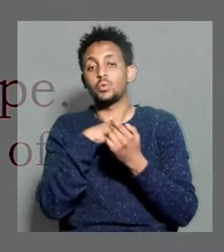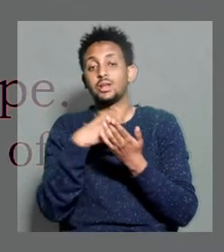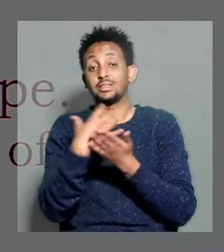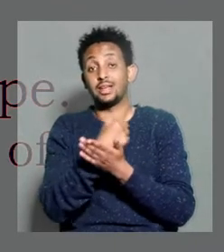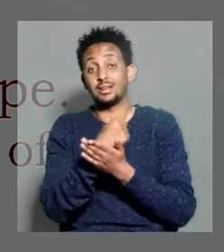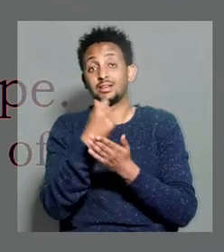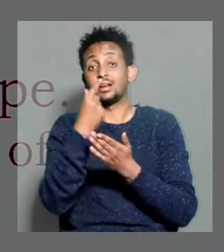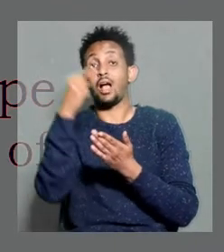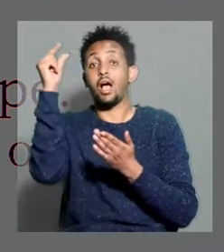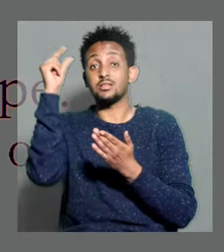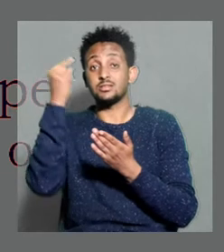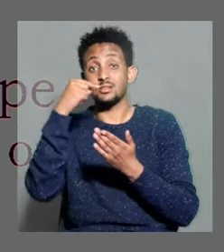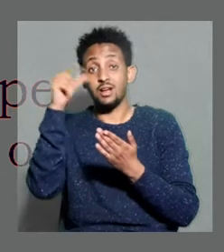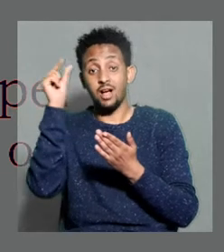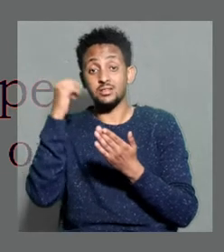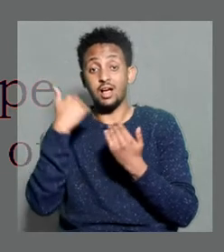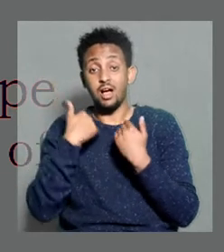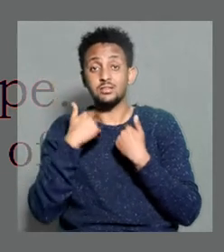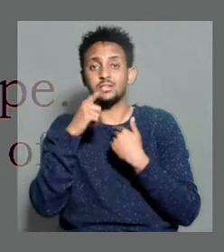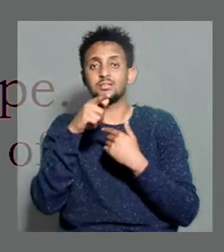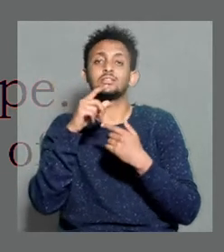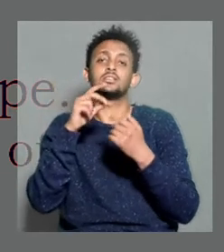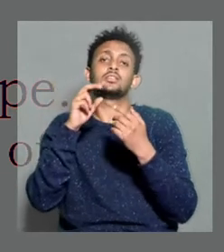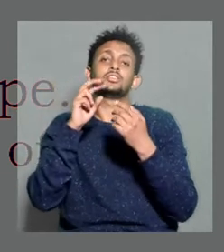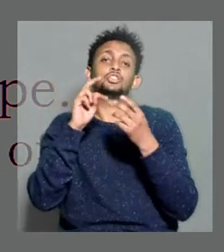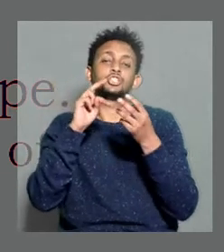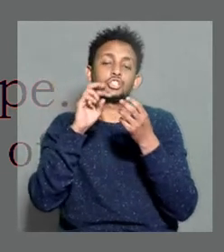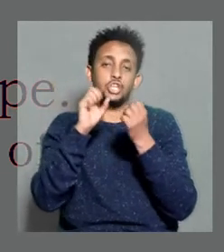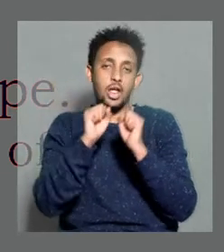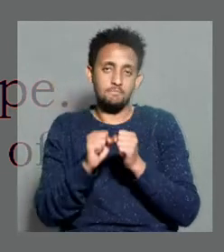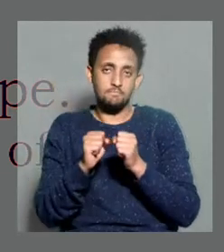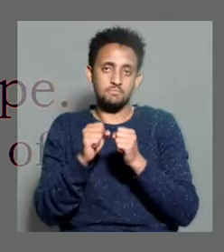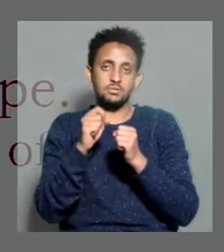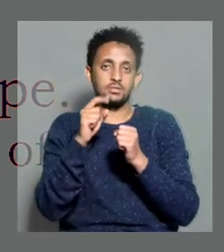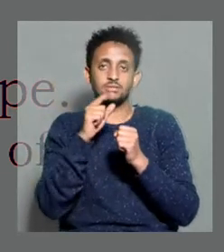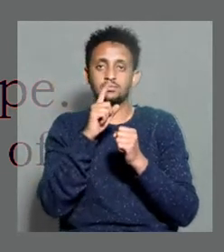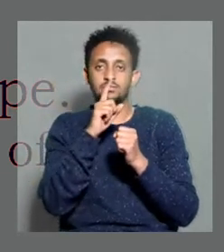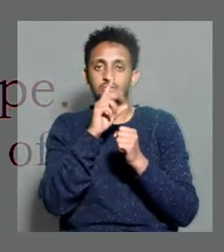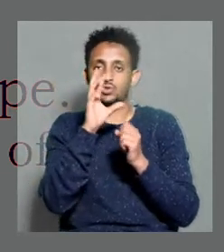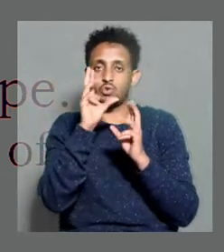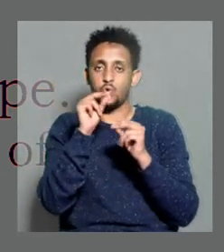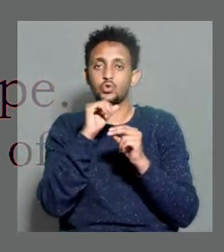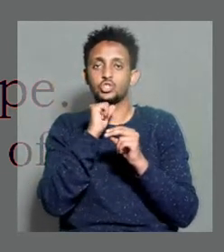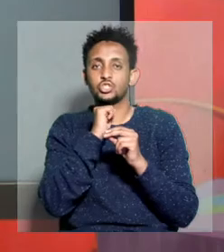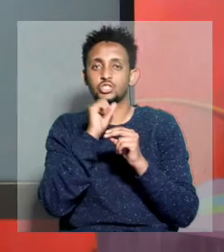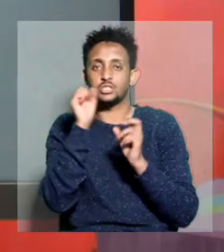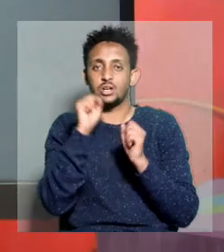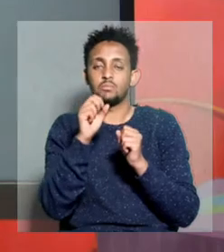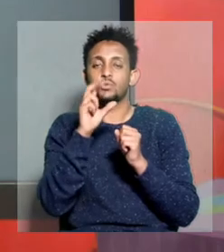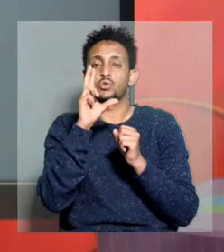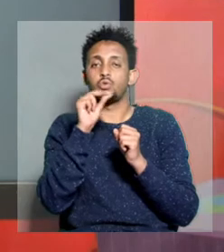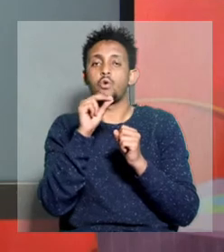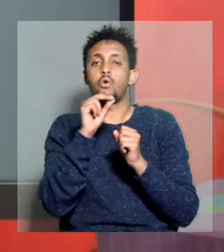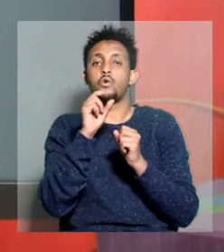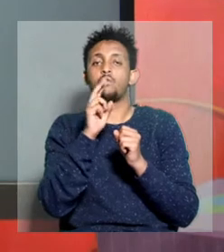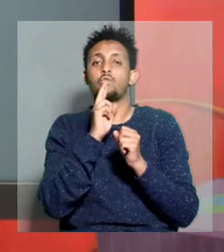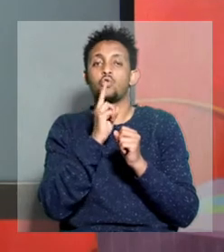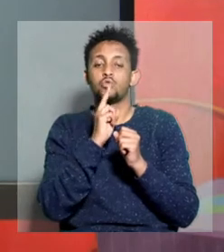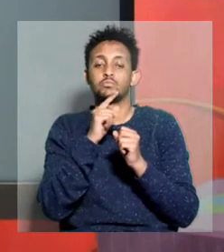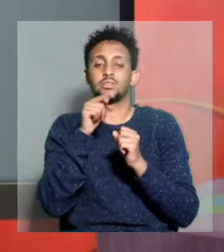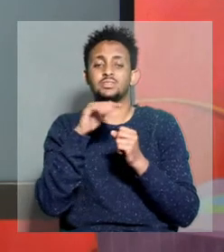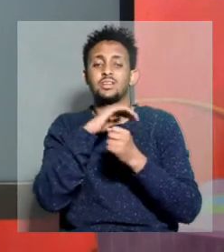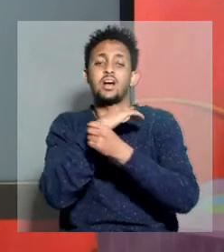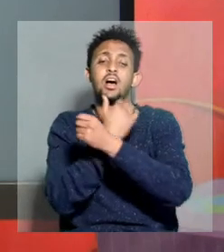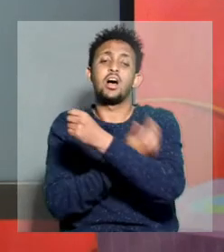gas, gas has indefinite shape as well as indefinite volume. Since there is highly